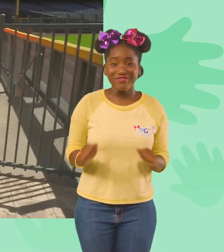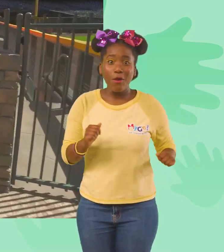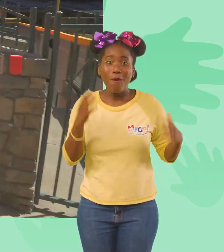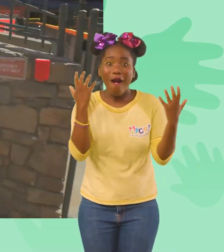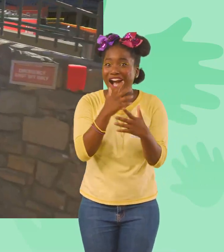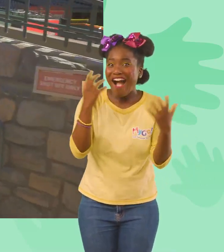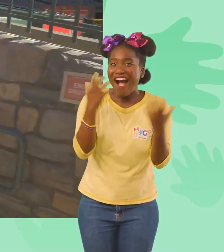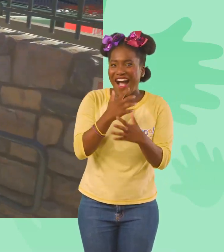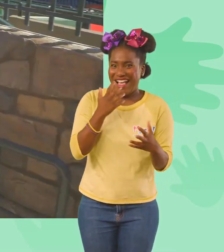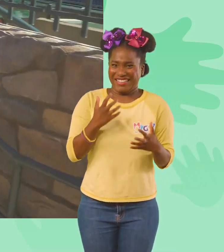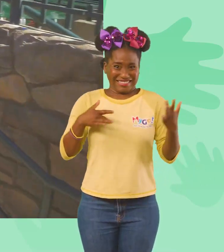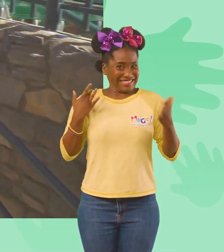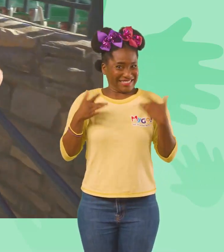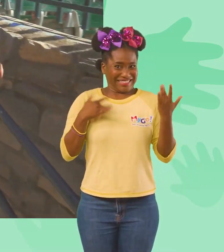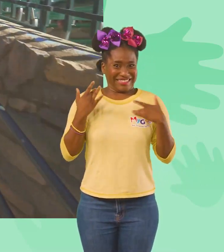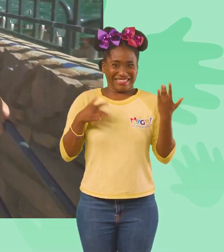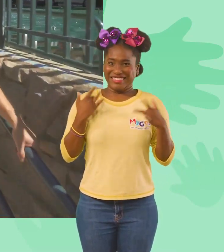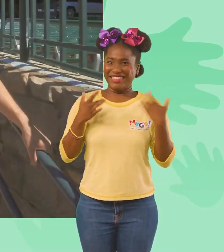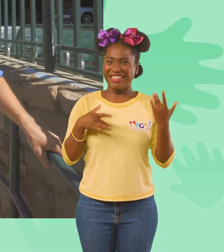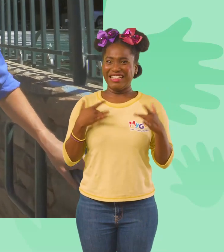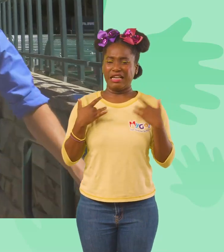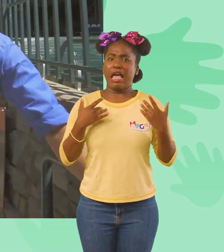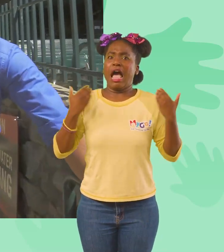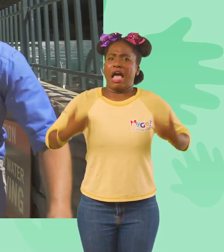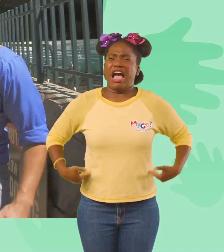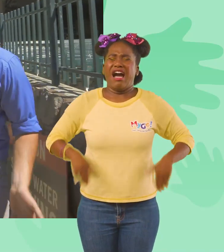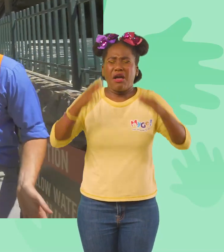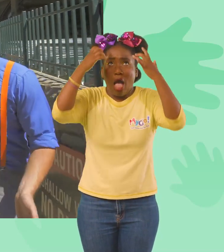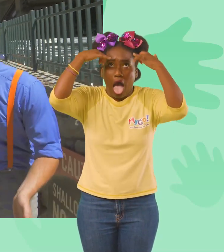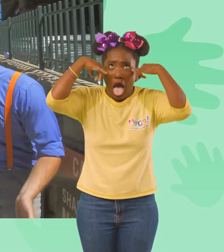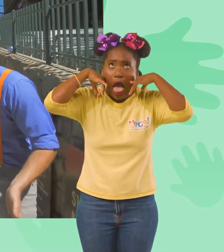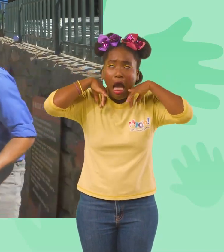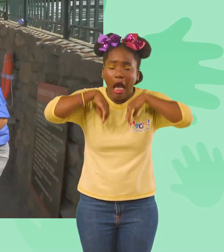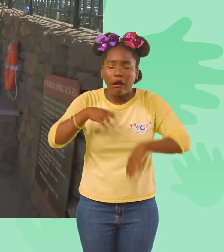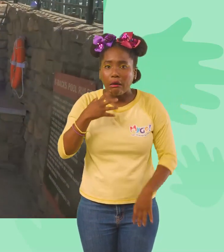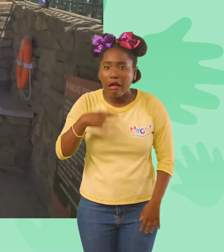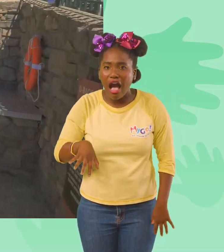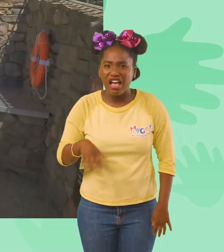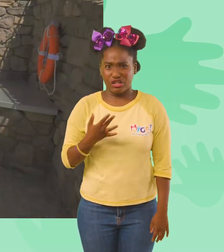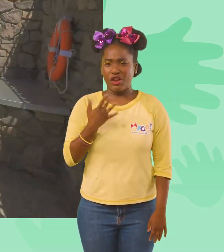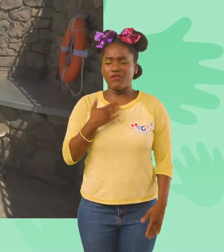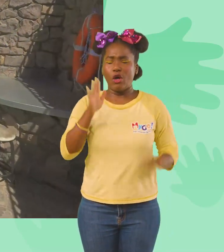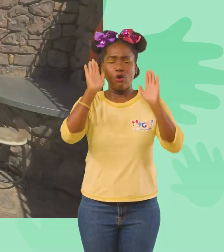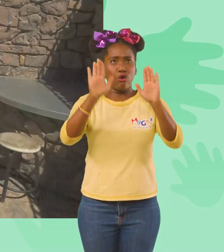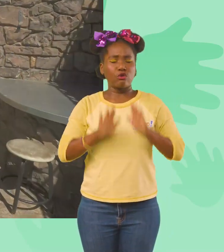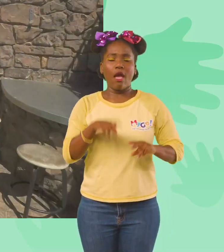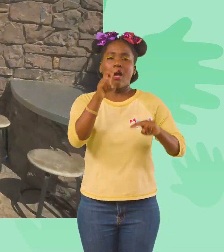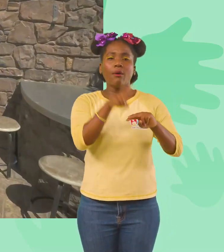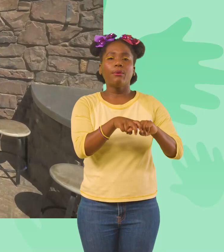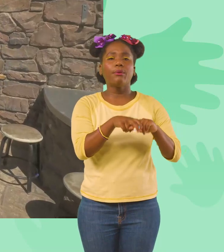Whoa, I am so excited. I am so warm. This is gonna feel so good.